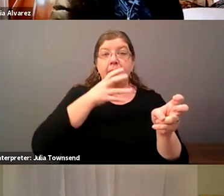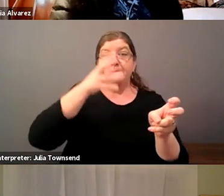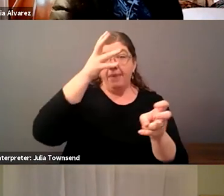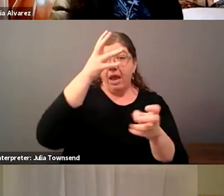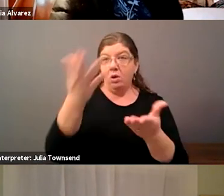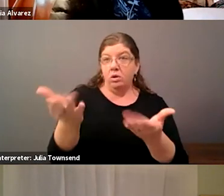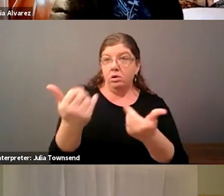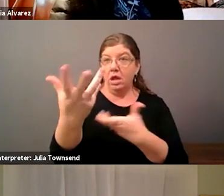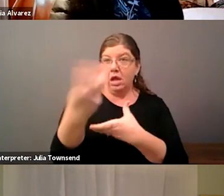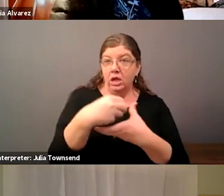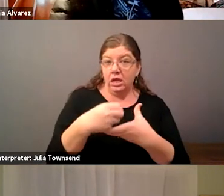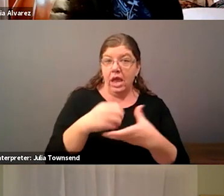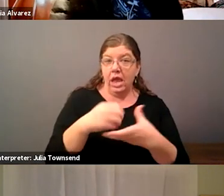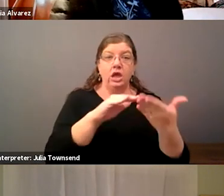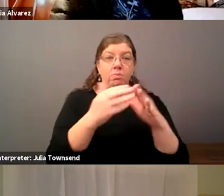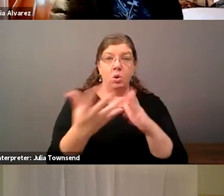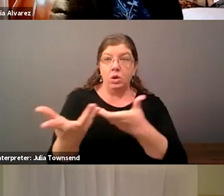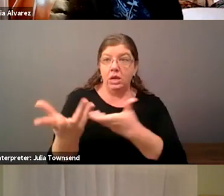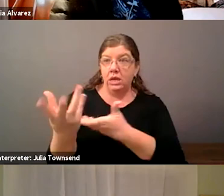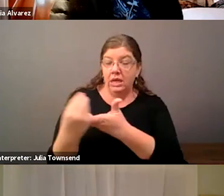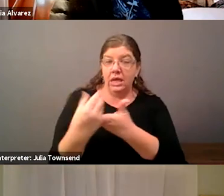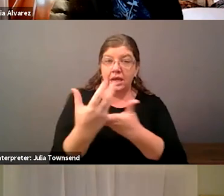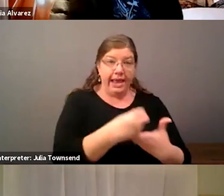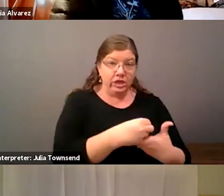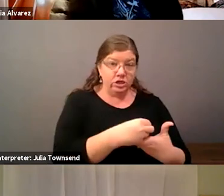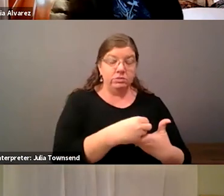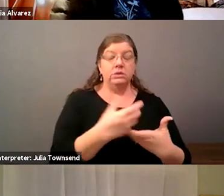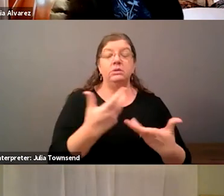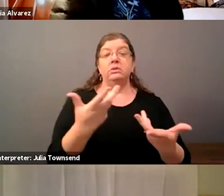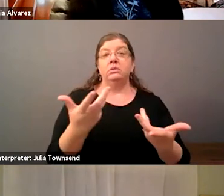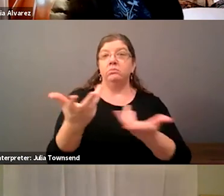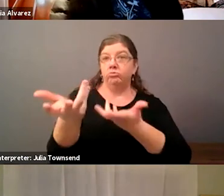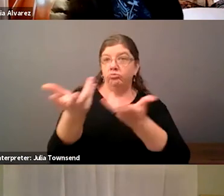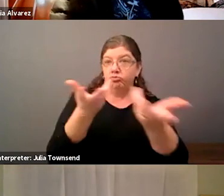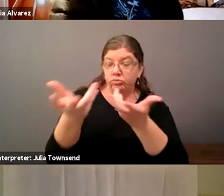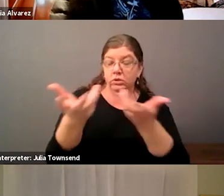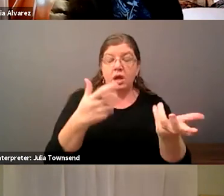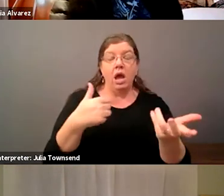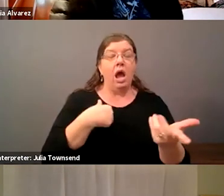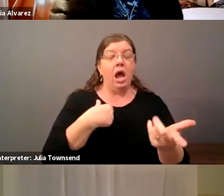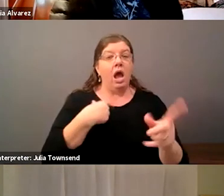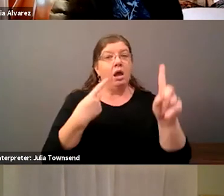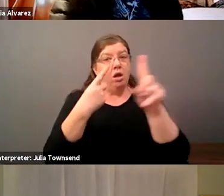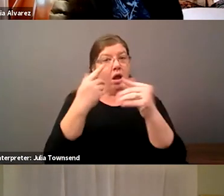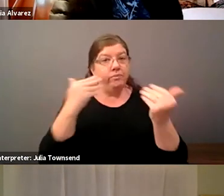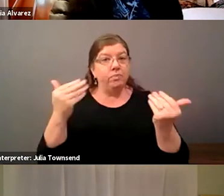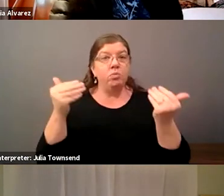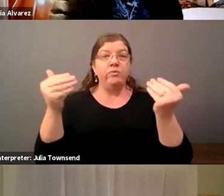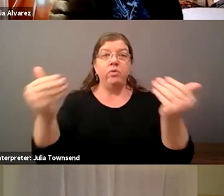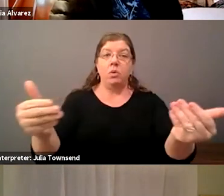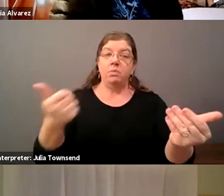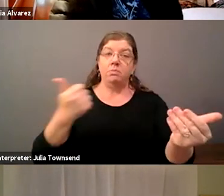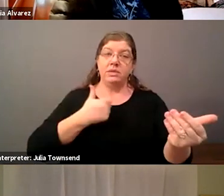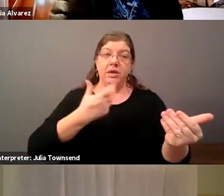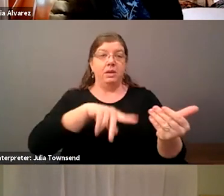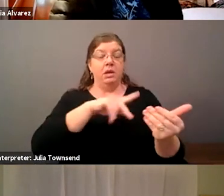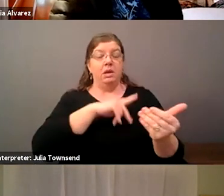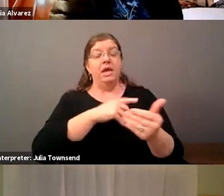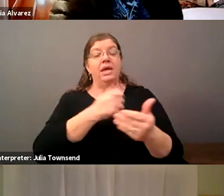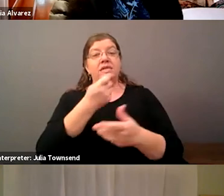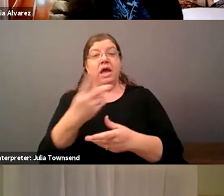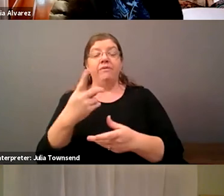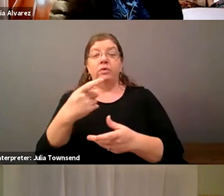or community engagement and you know i am all about moving forward but i have personally had several traumatic